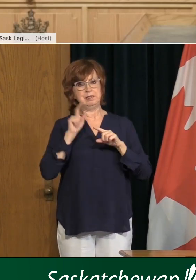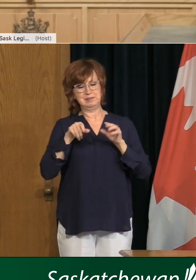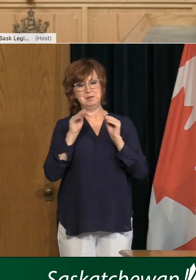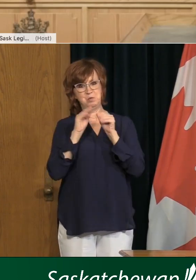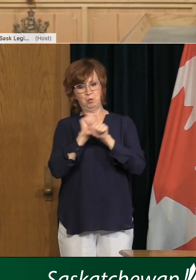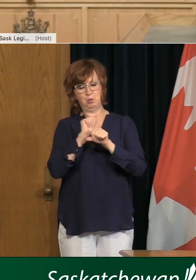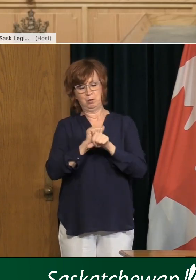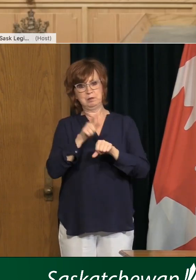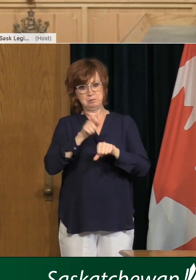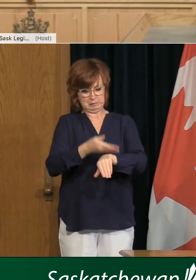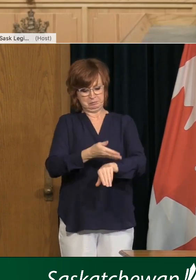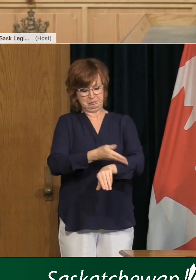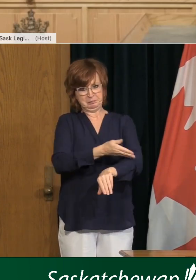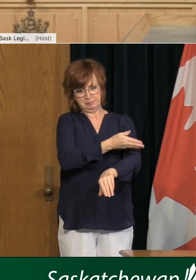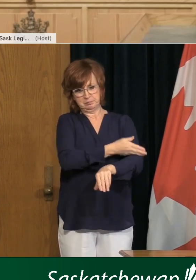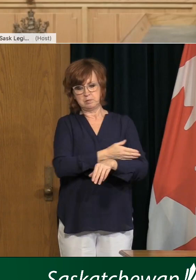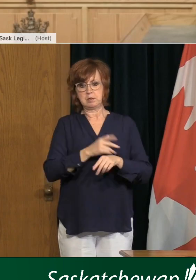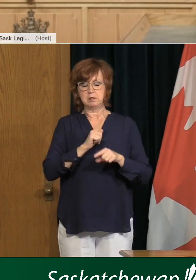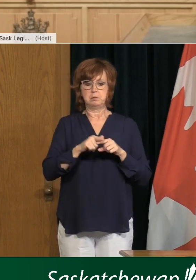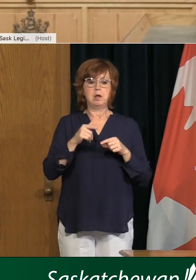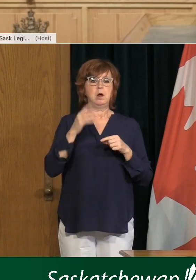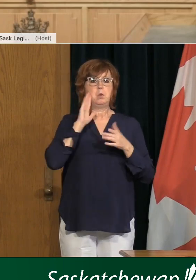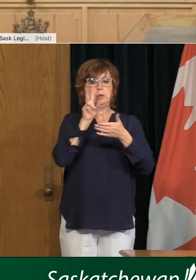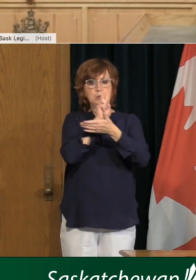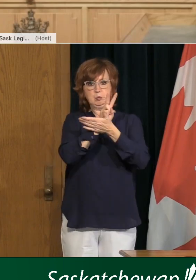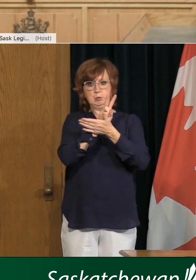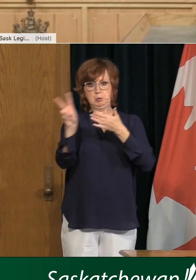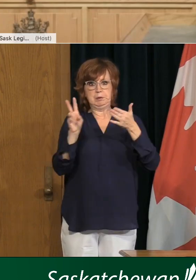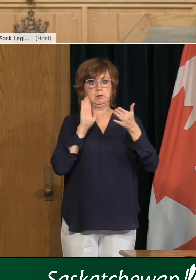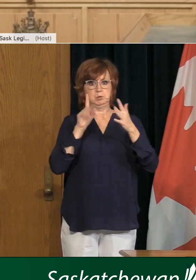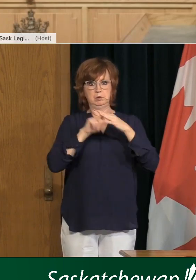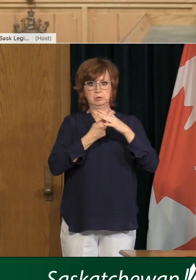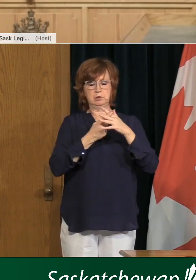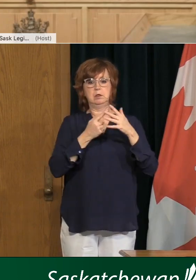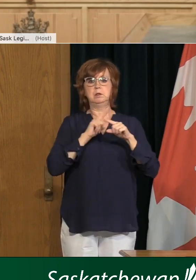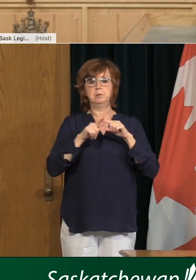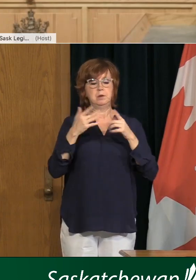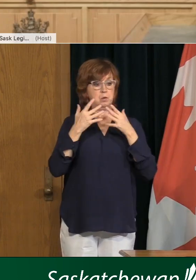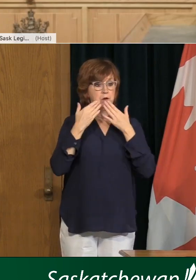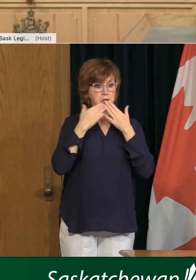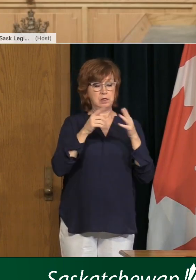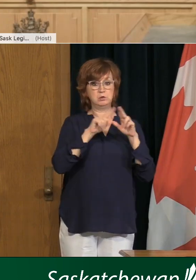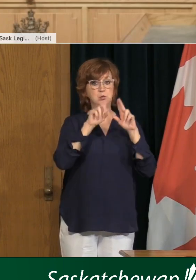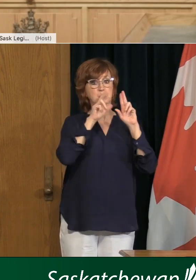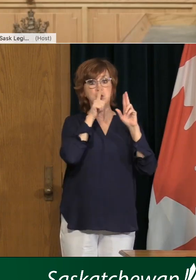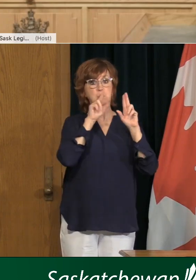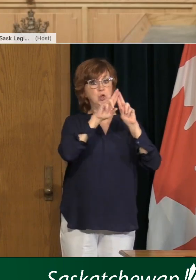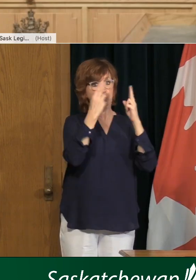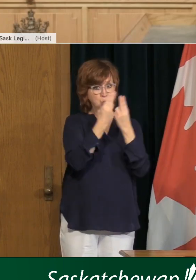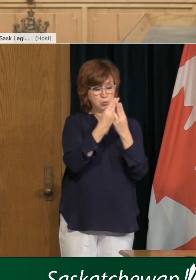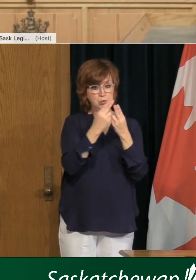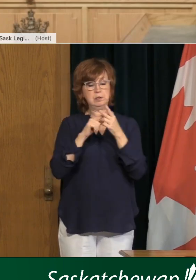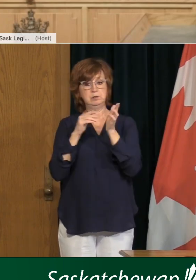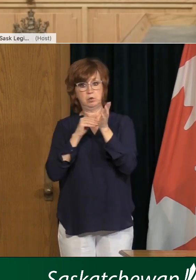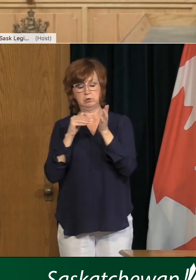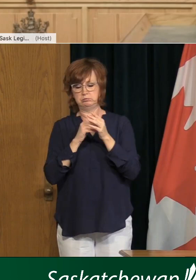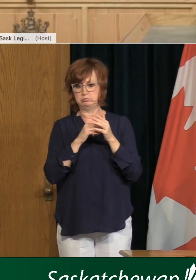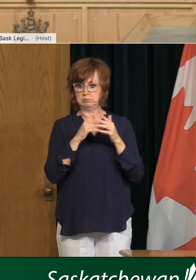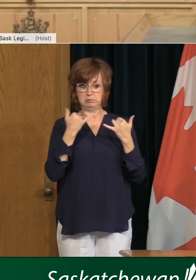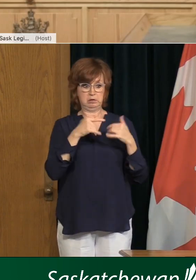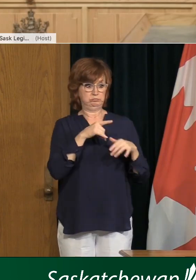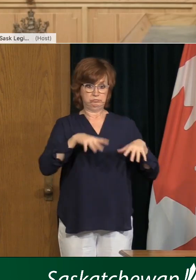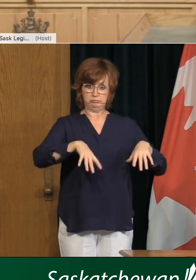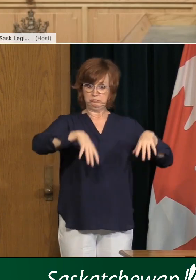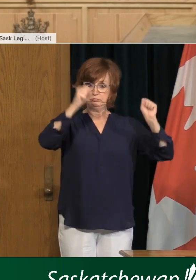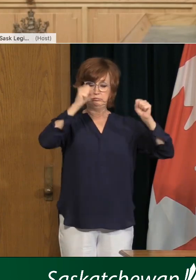I do want to thank them for their efforts. We recognize that it's the membership of our unions and our physicians who have stepped up during this pandemic period. We